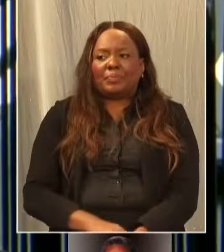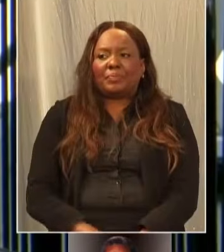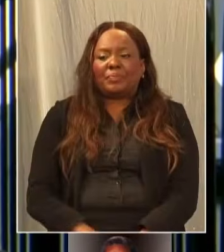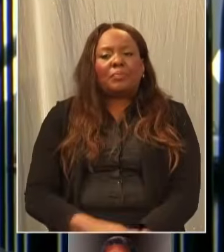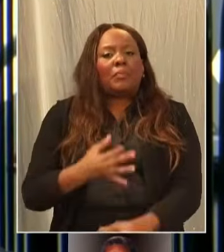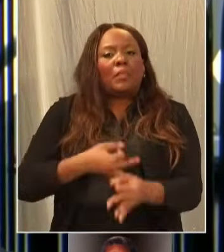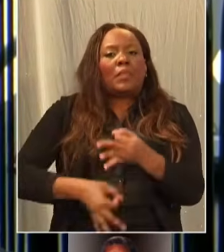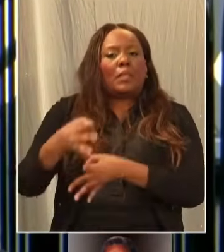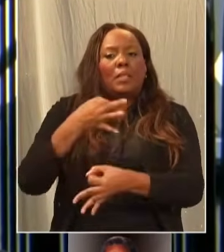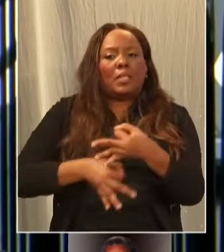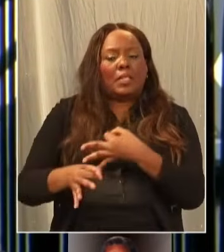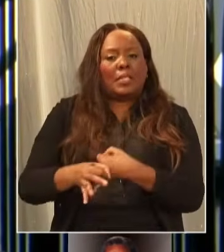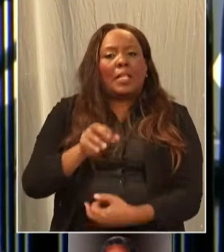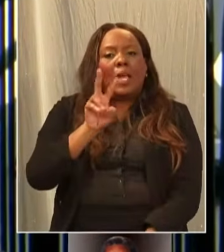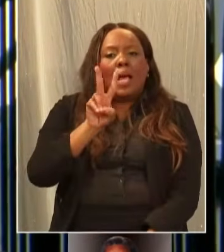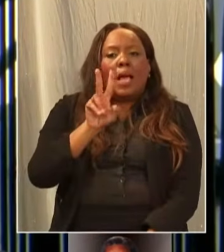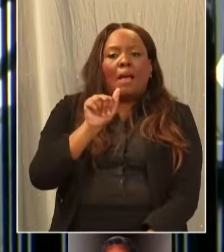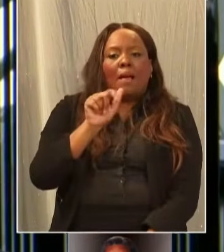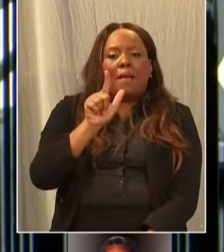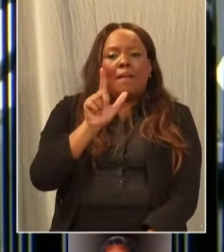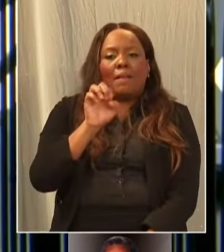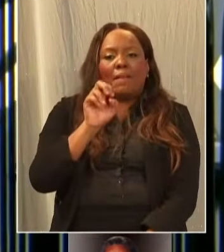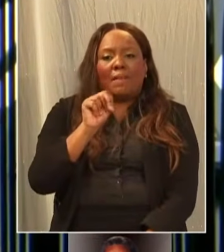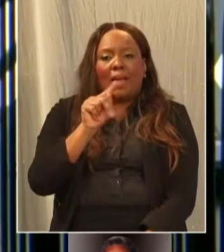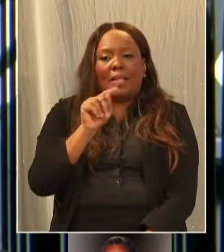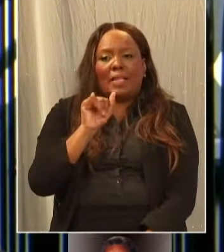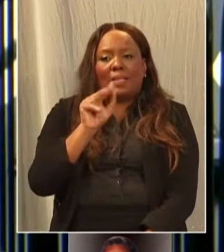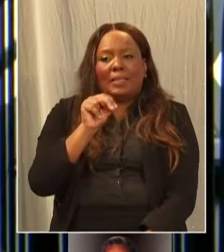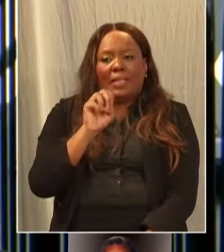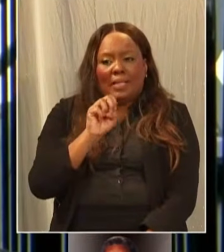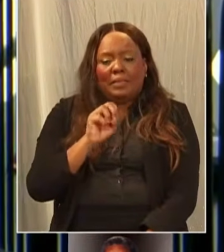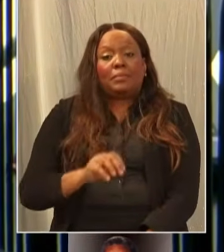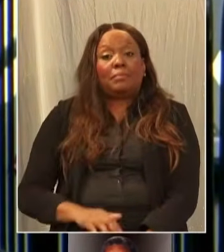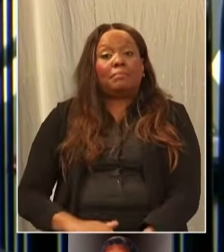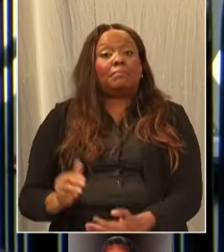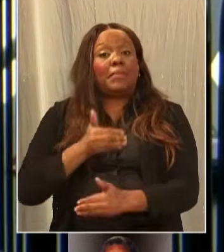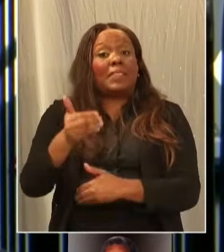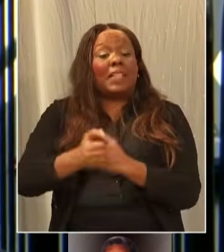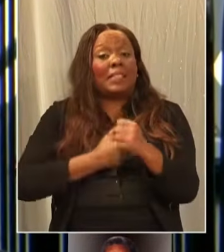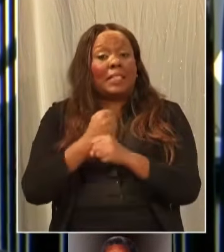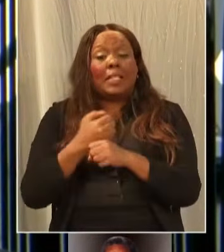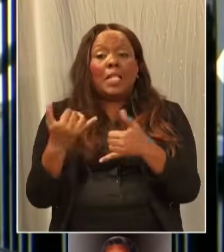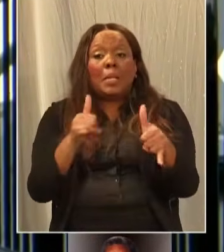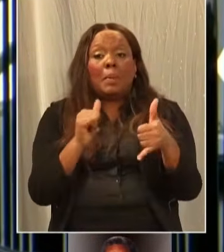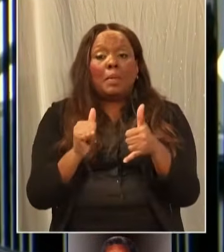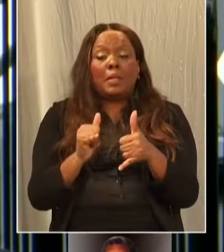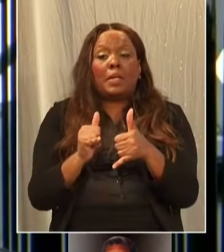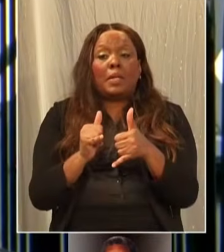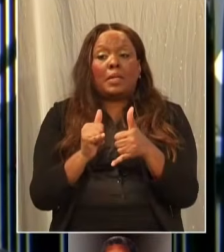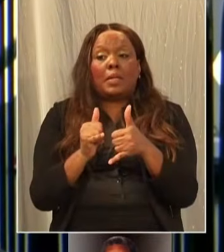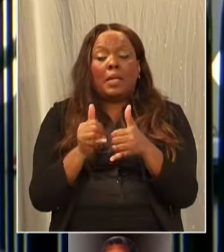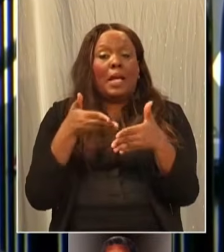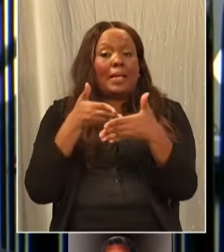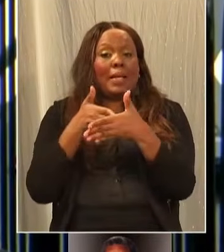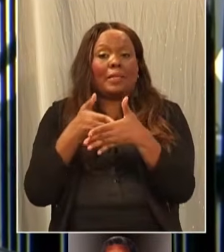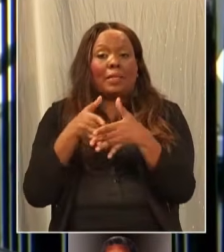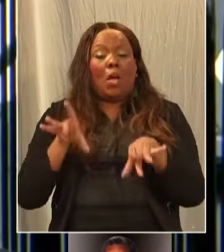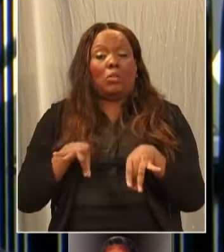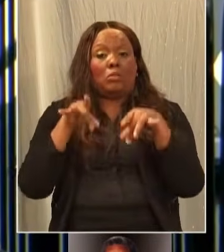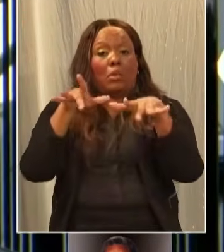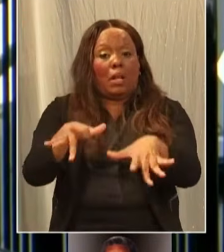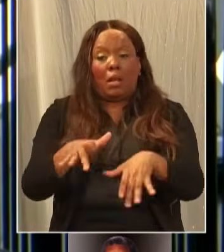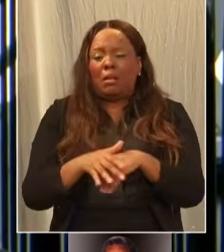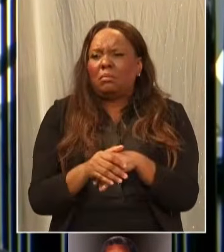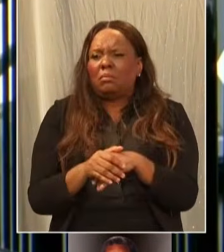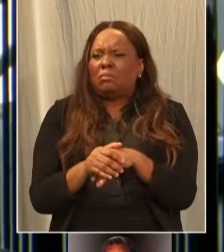Valentine. The following year, when asked to open the innings against Australia, he immediately displayed his